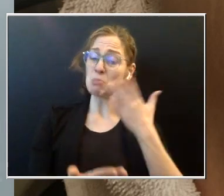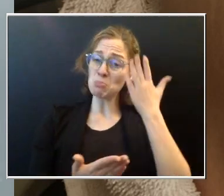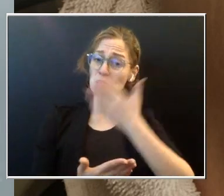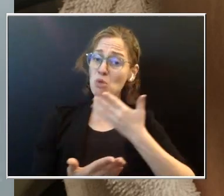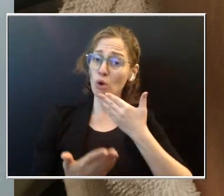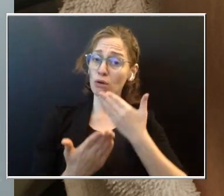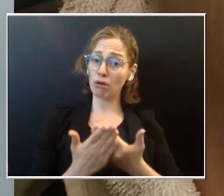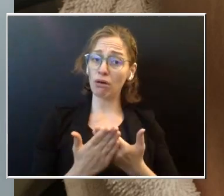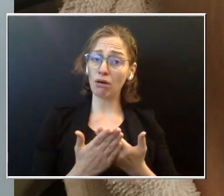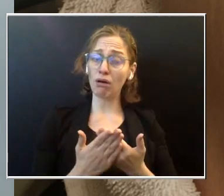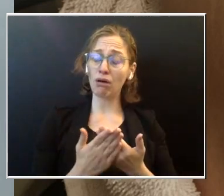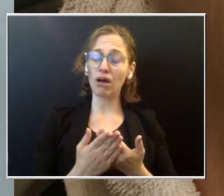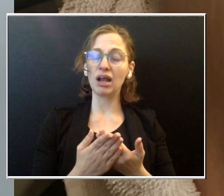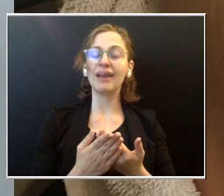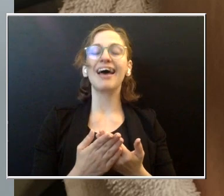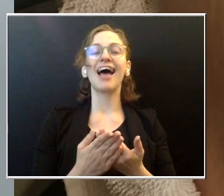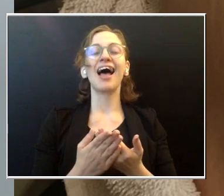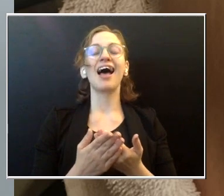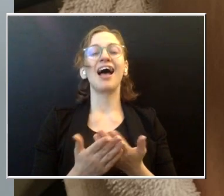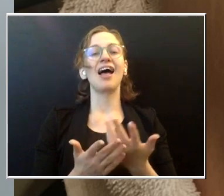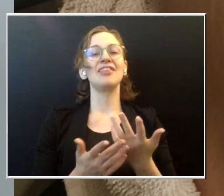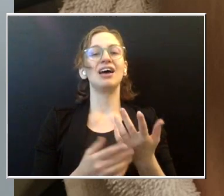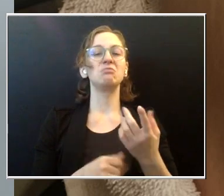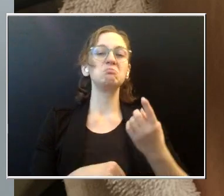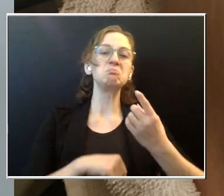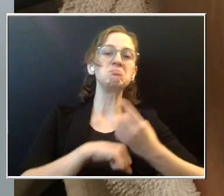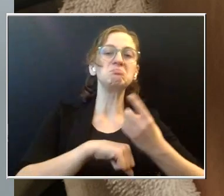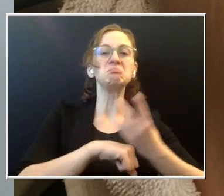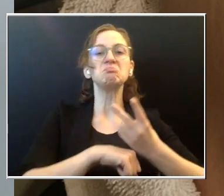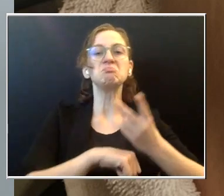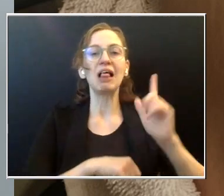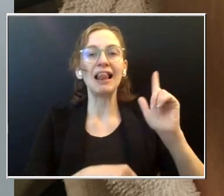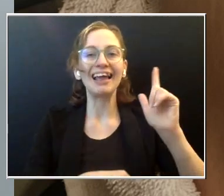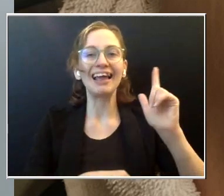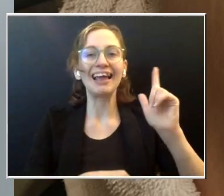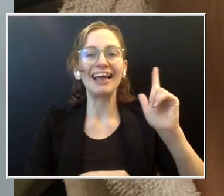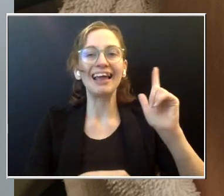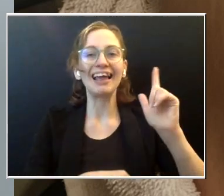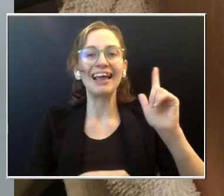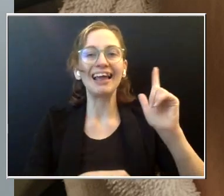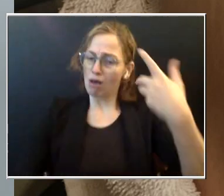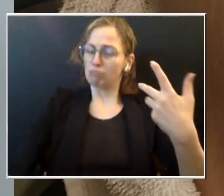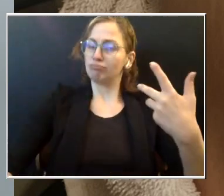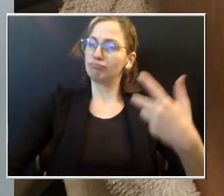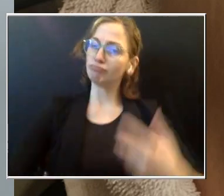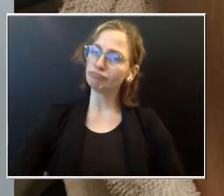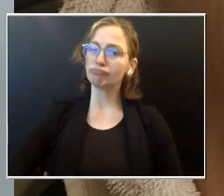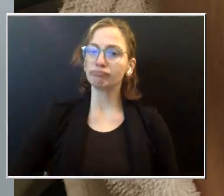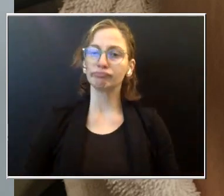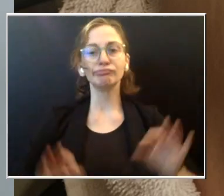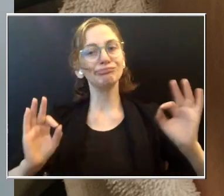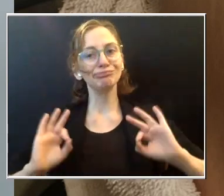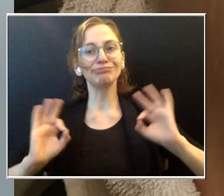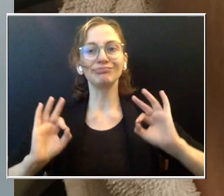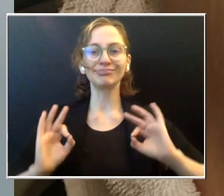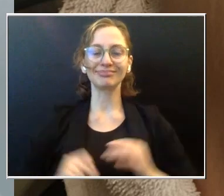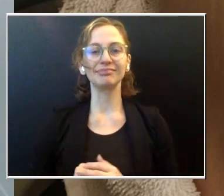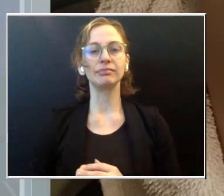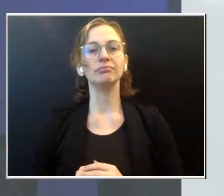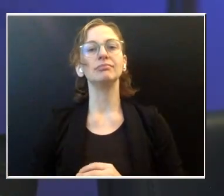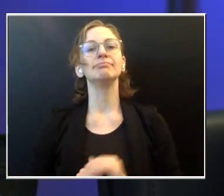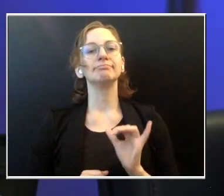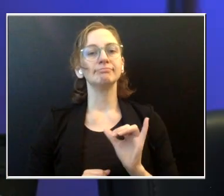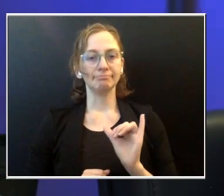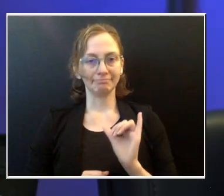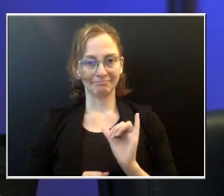wasn't until a couple of days later when I thought, well, this was not such a big deal, that this process